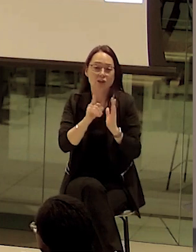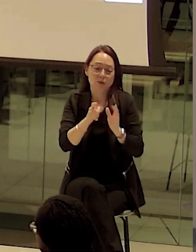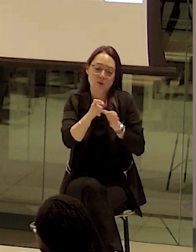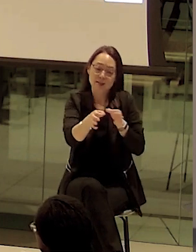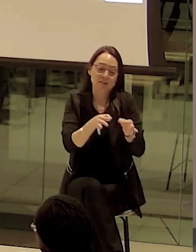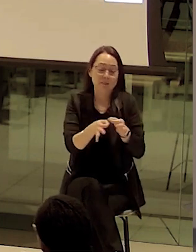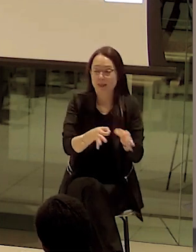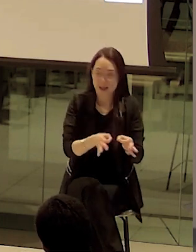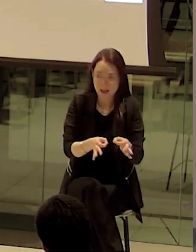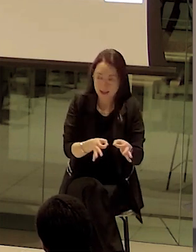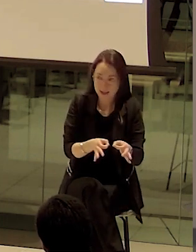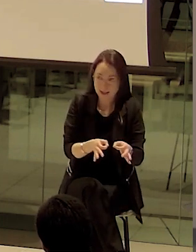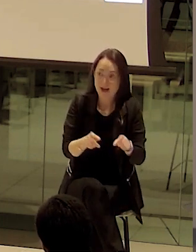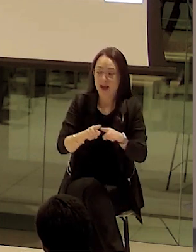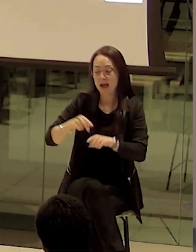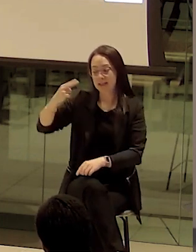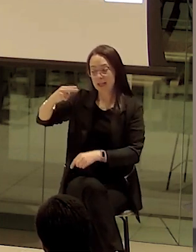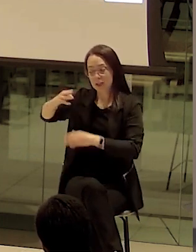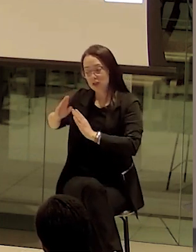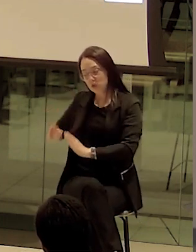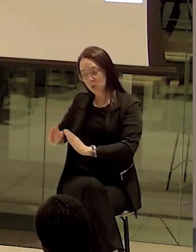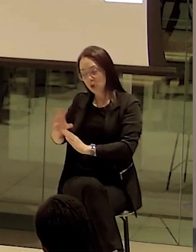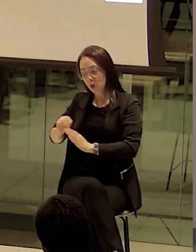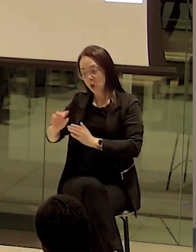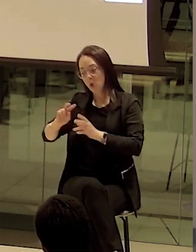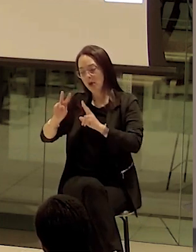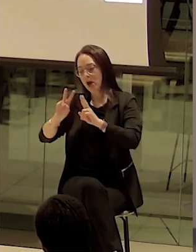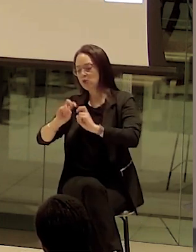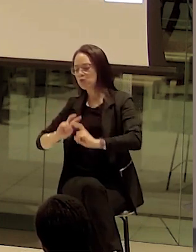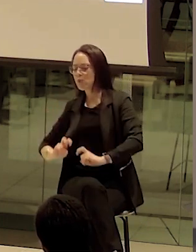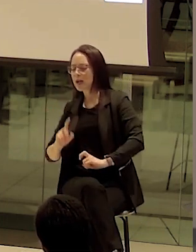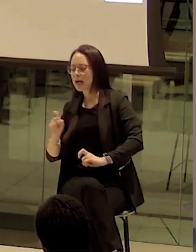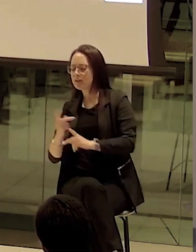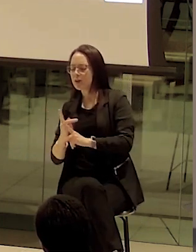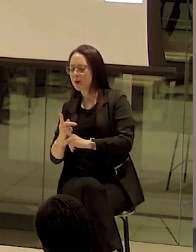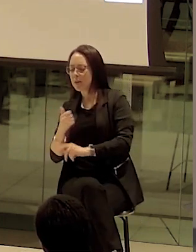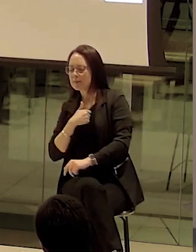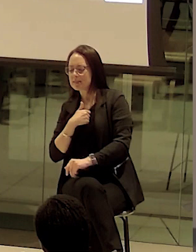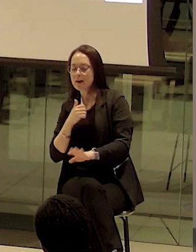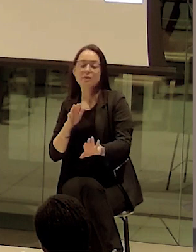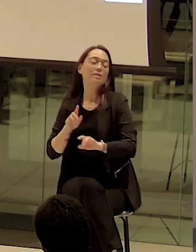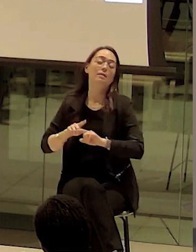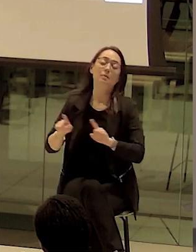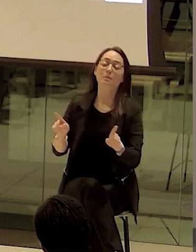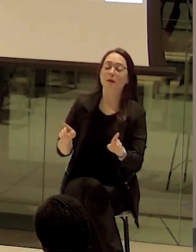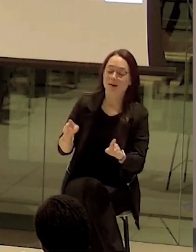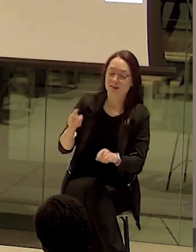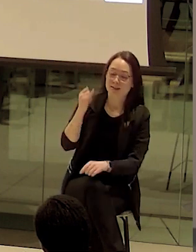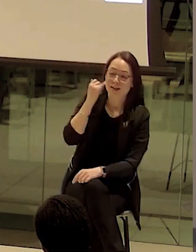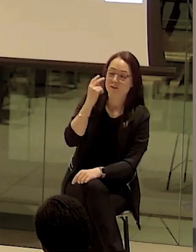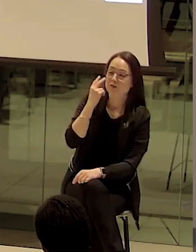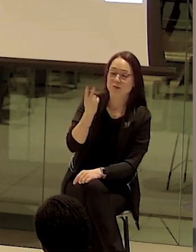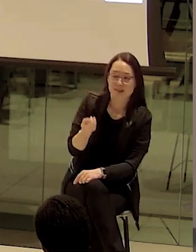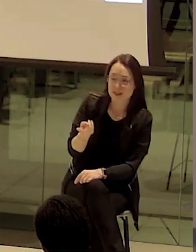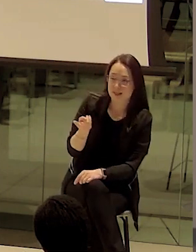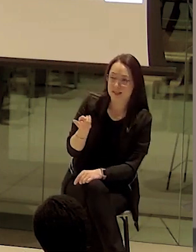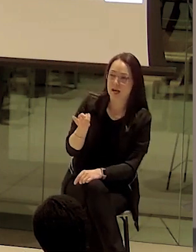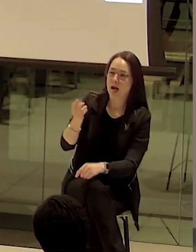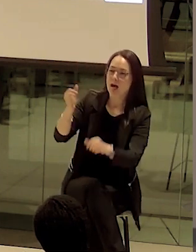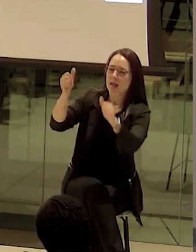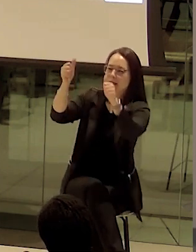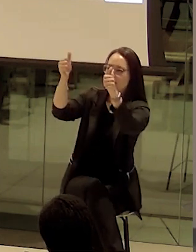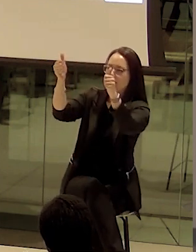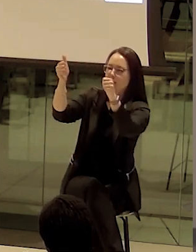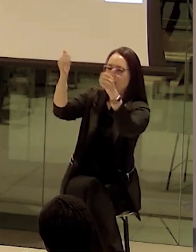these things. Like, as the historian or the critic, maybe I should figure this out. But I'd like you to, if you see any kind of silhouette or